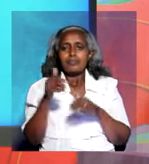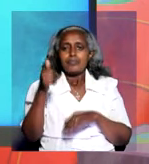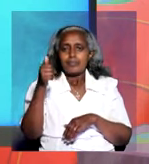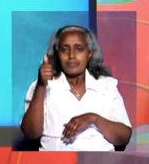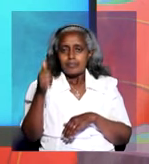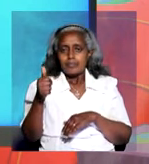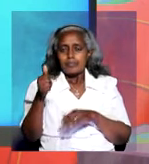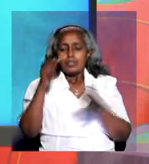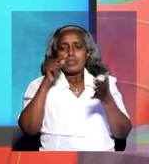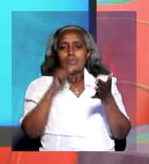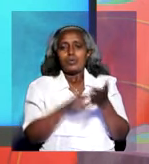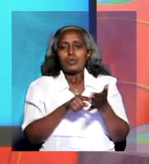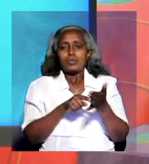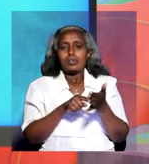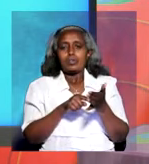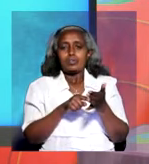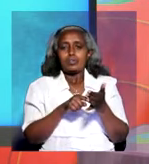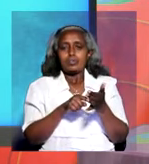A dot